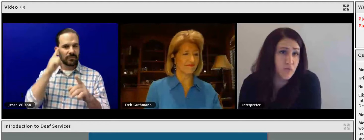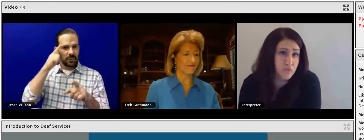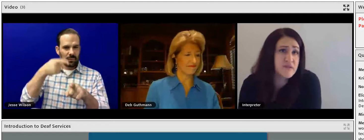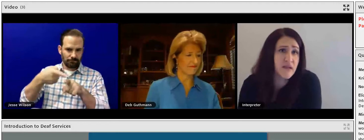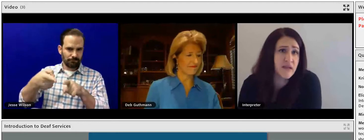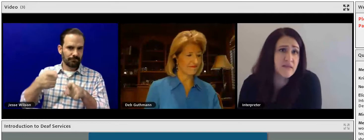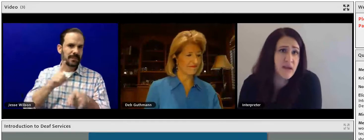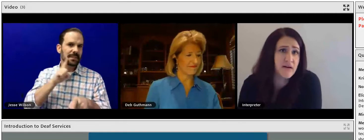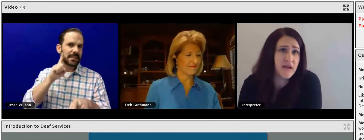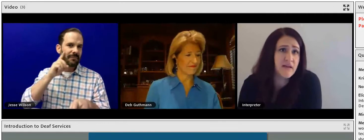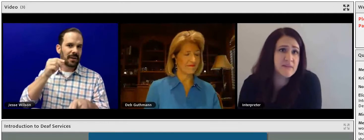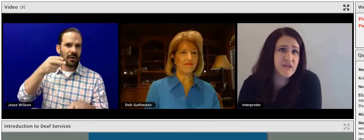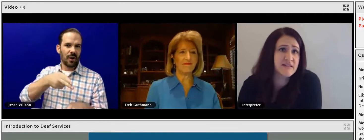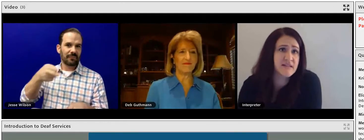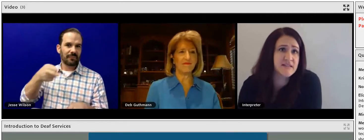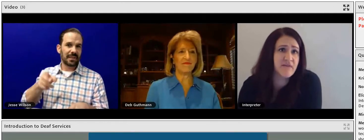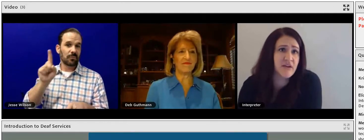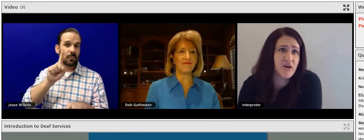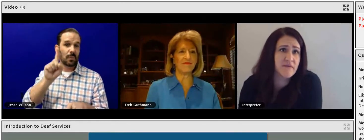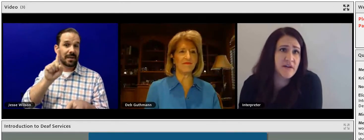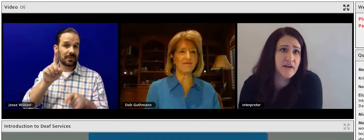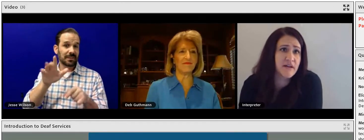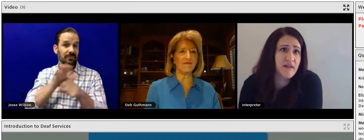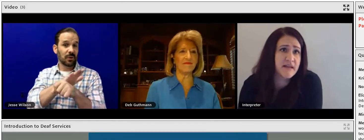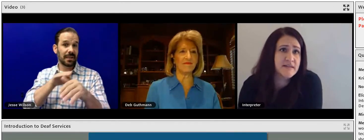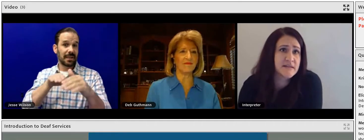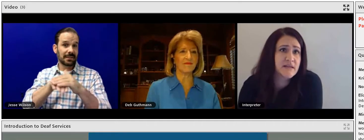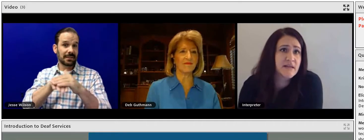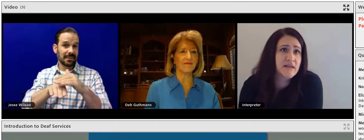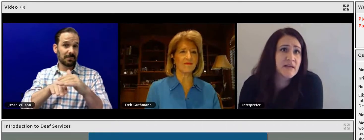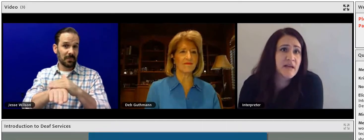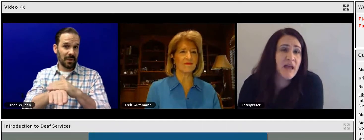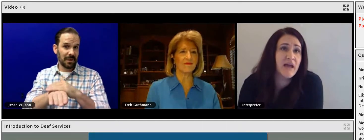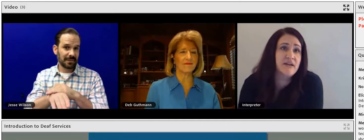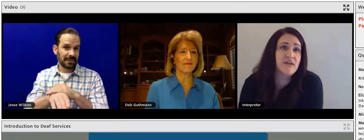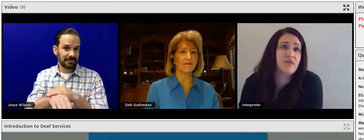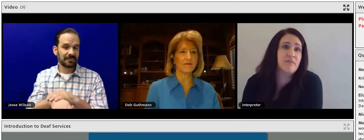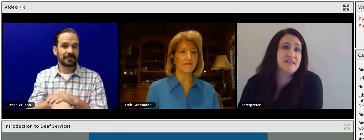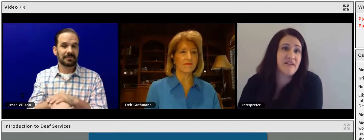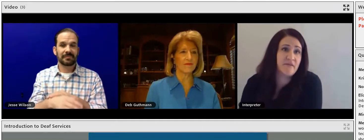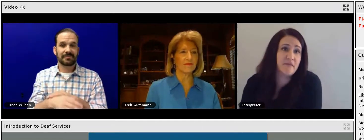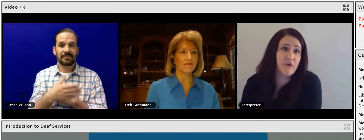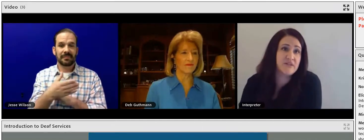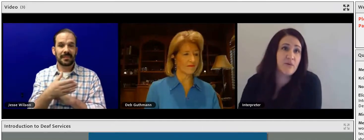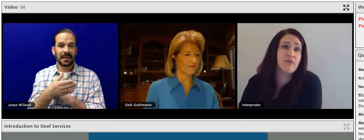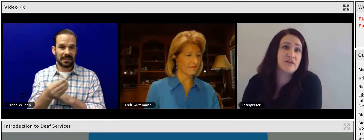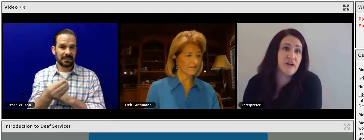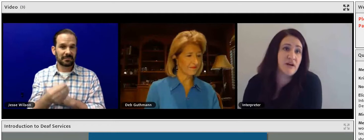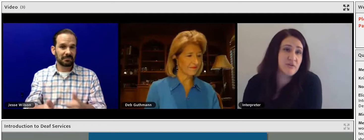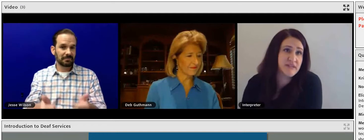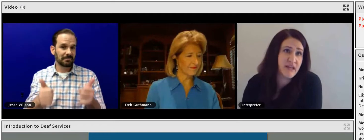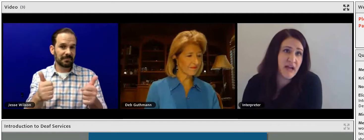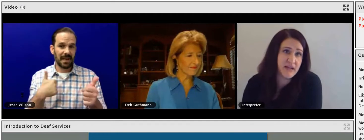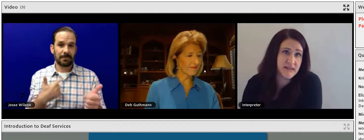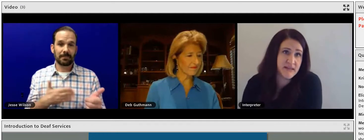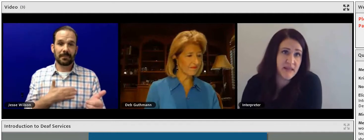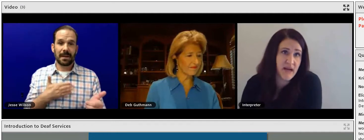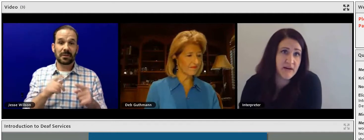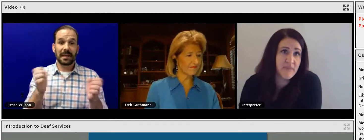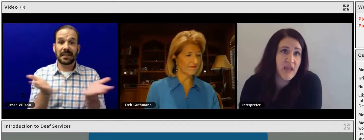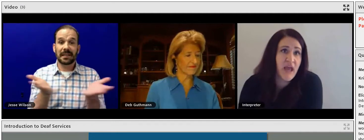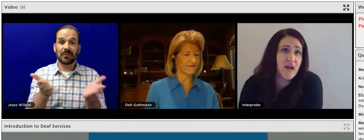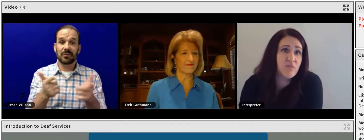recovery homes in the area that specialize in deaf and hard of hearing clients, and they're run by deaf folks, so there's